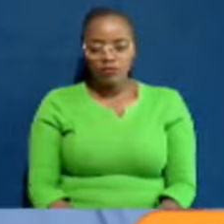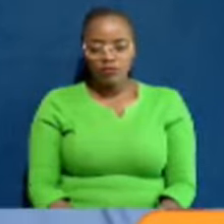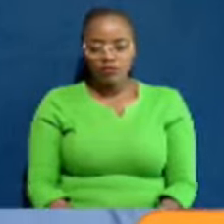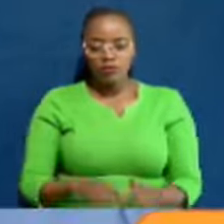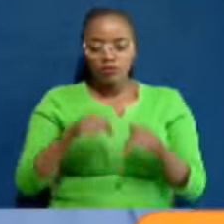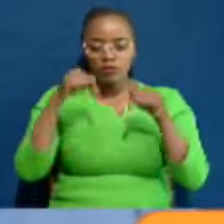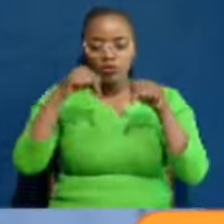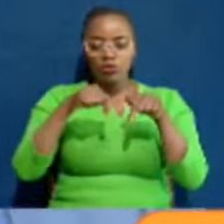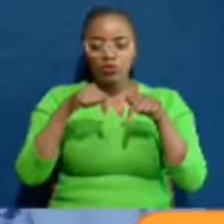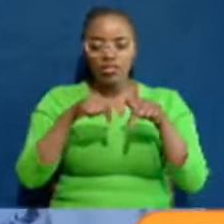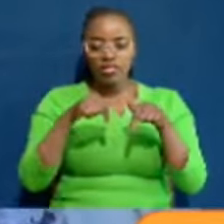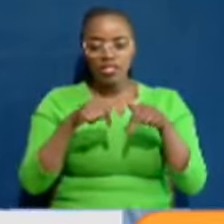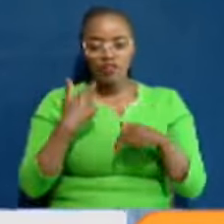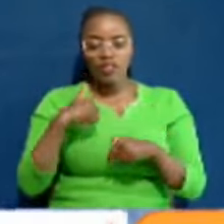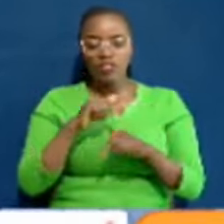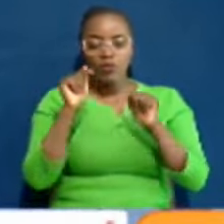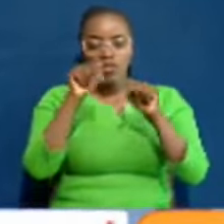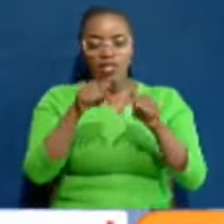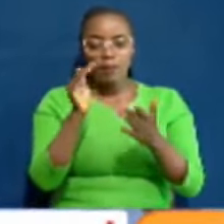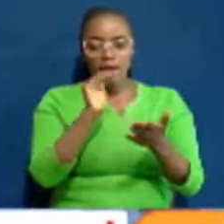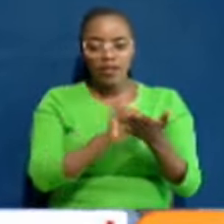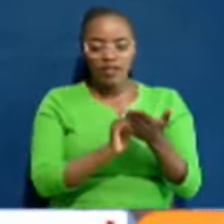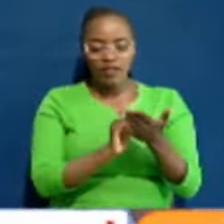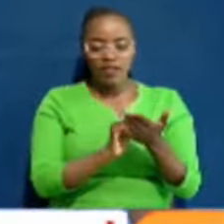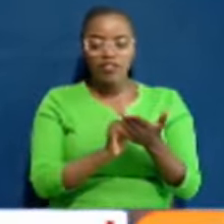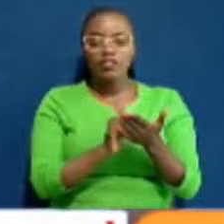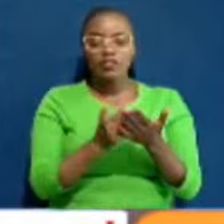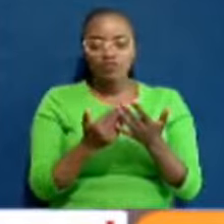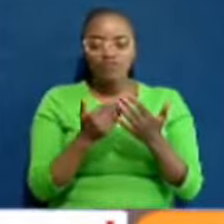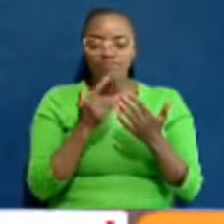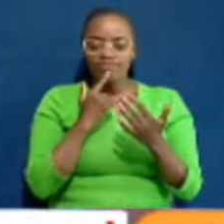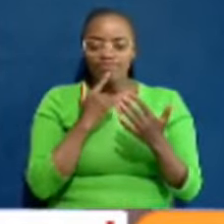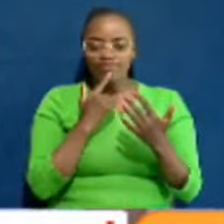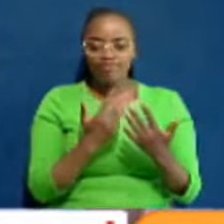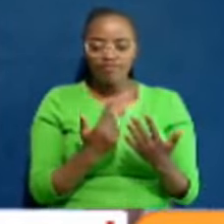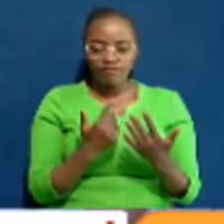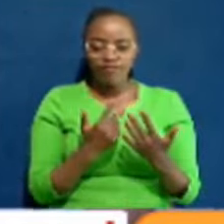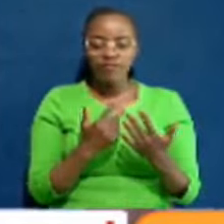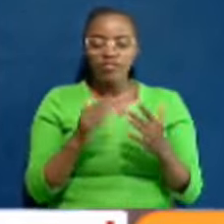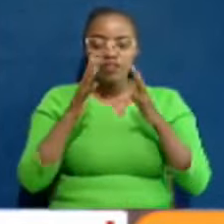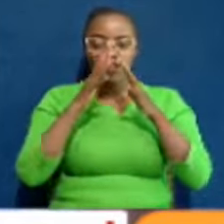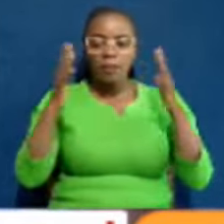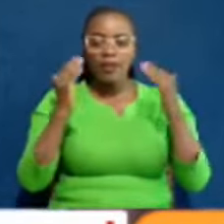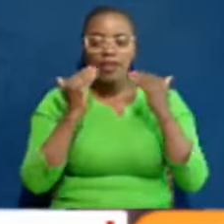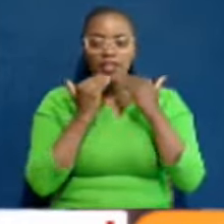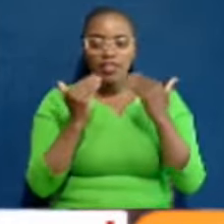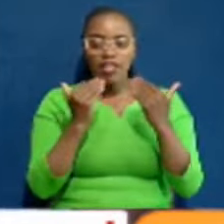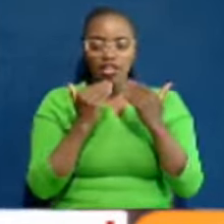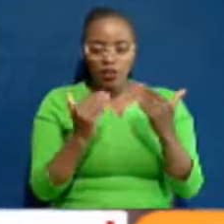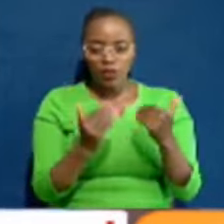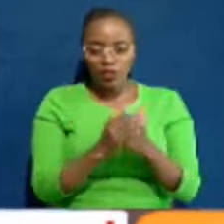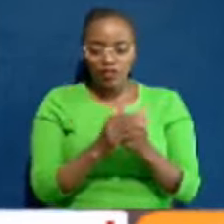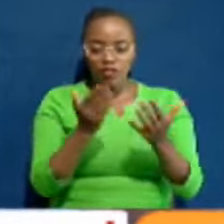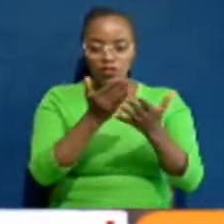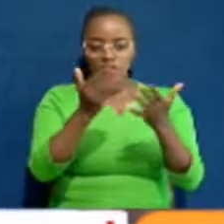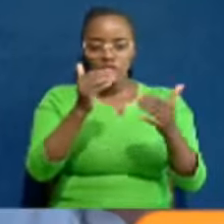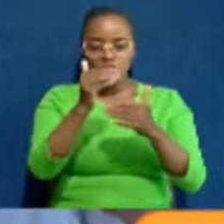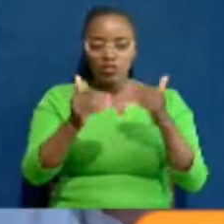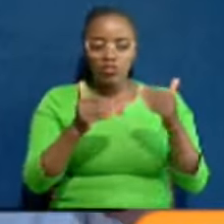Today, we are here once again to register our big thank you to you